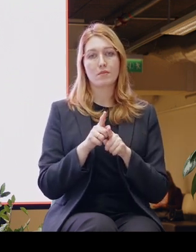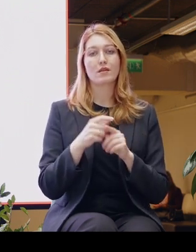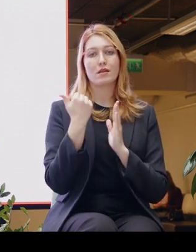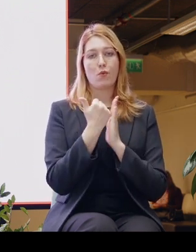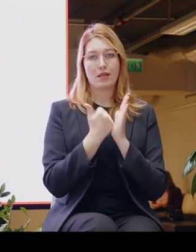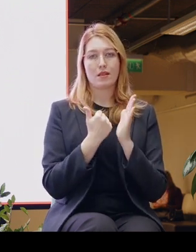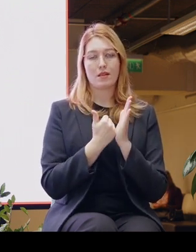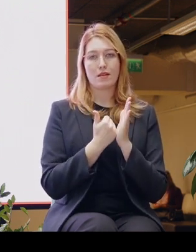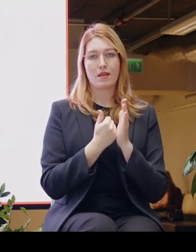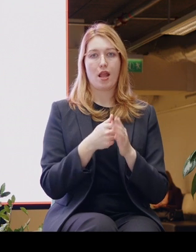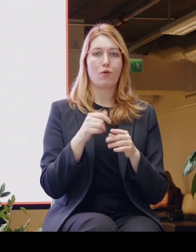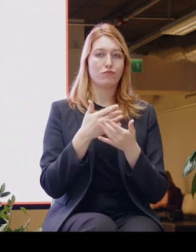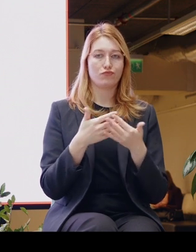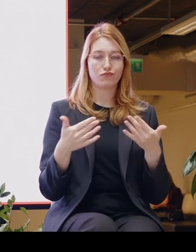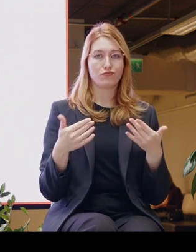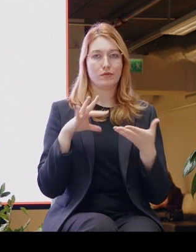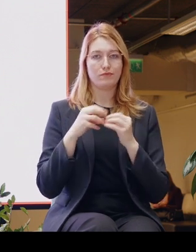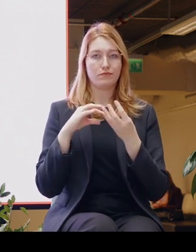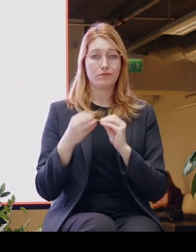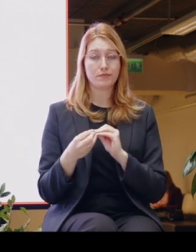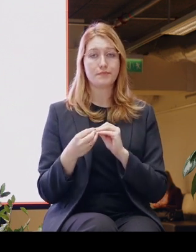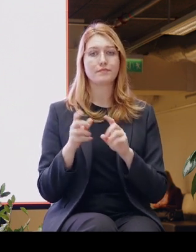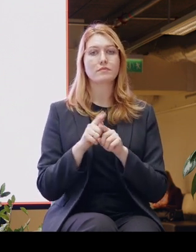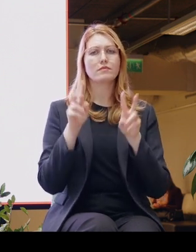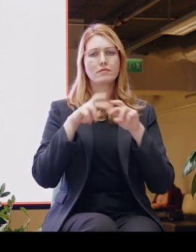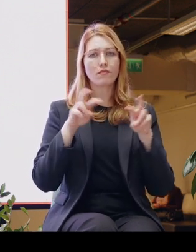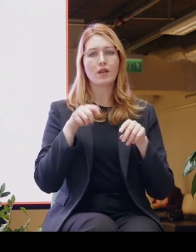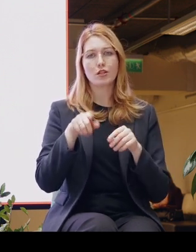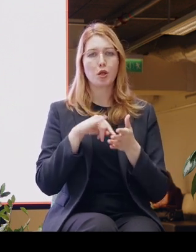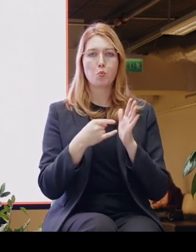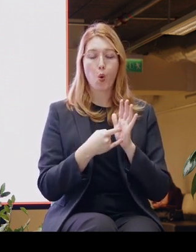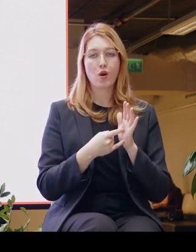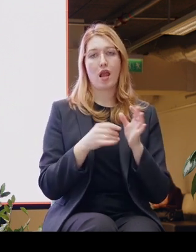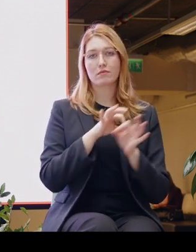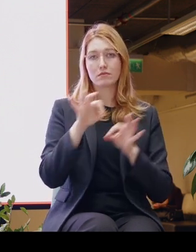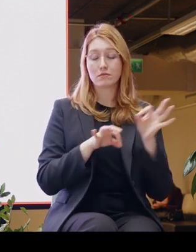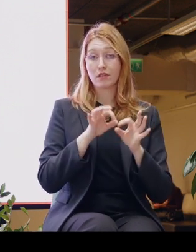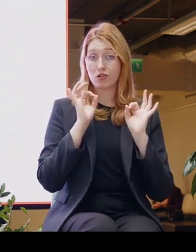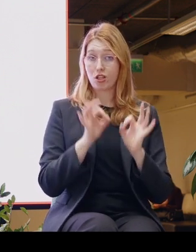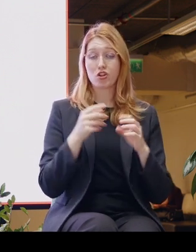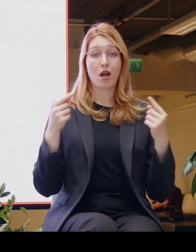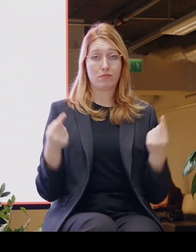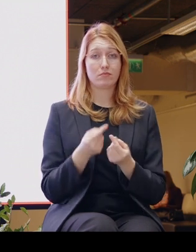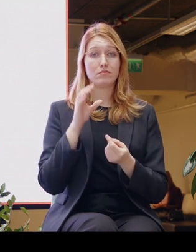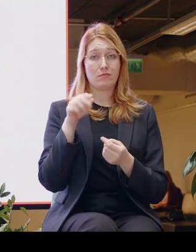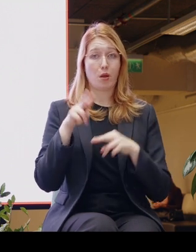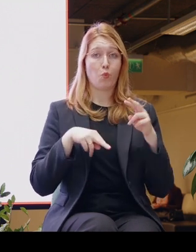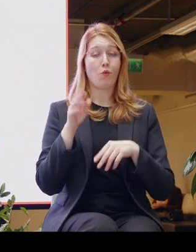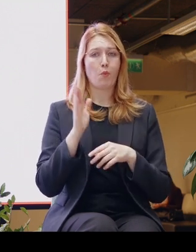acts. That means they are the first point to actually check if this project is accessible or not.